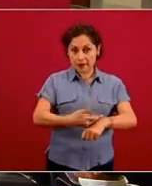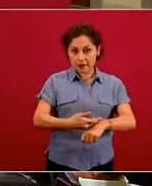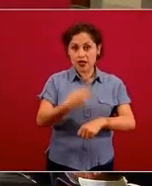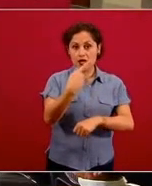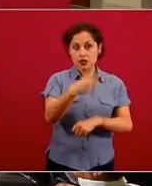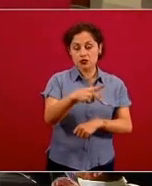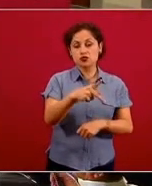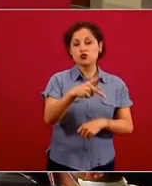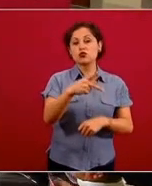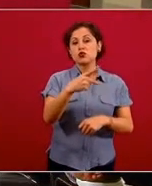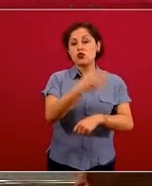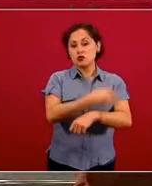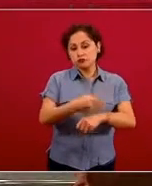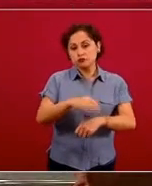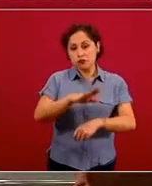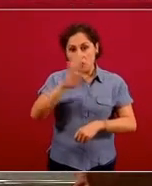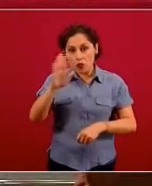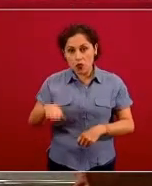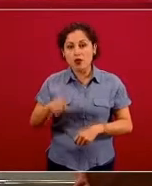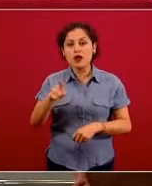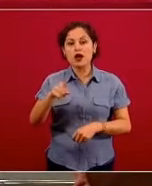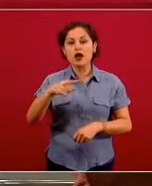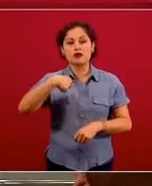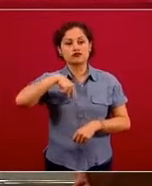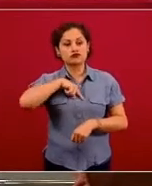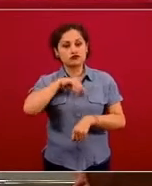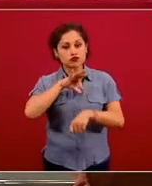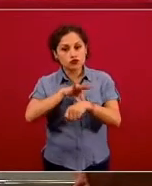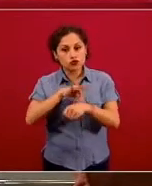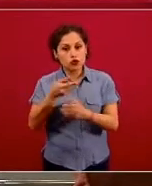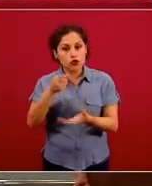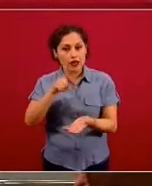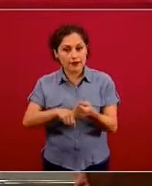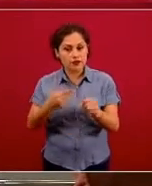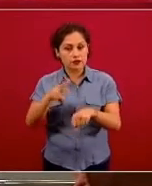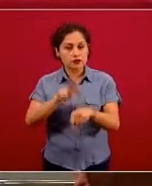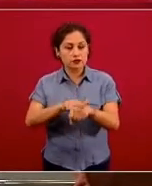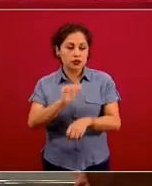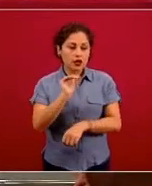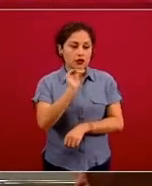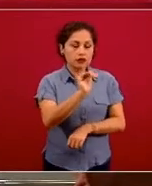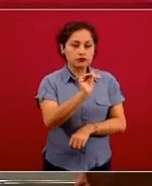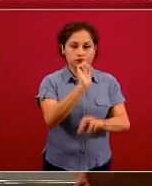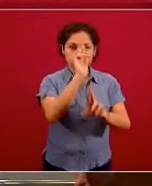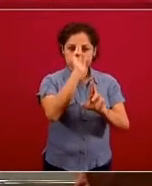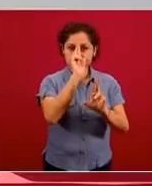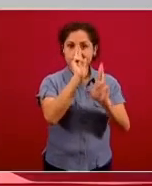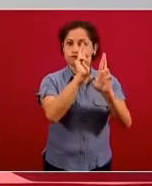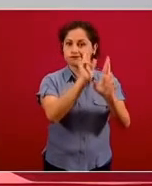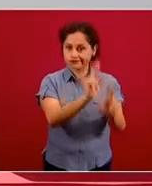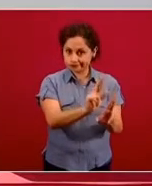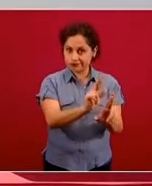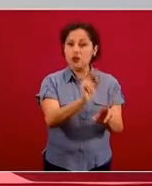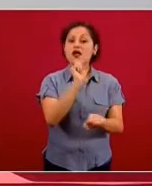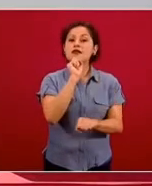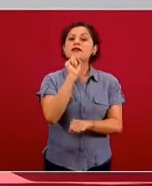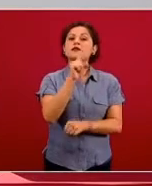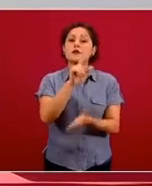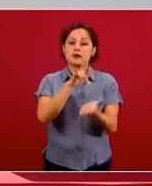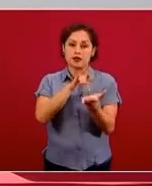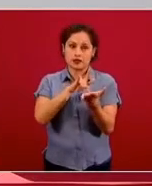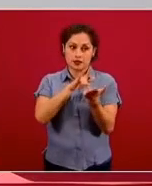human dimension, but also on the technical and logistical dimension within the hospital. And it is important to have